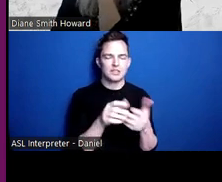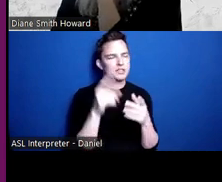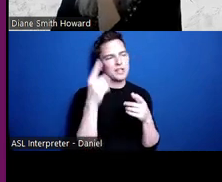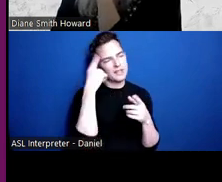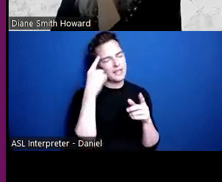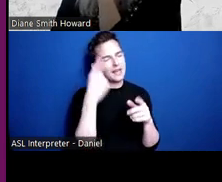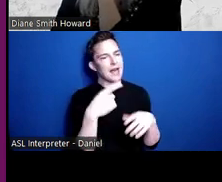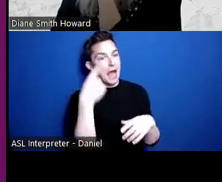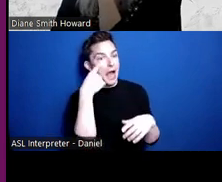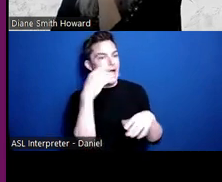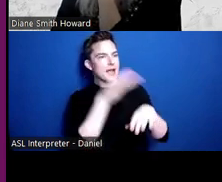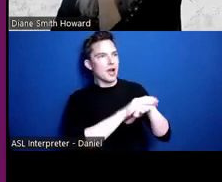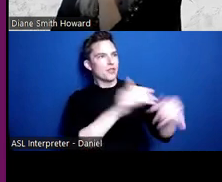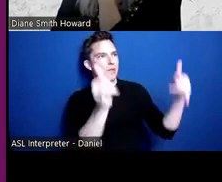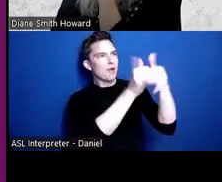go.